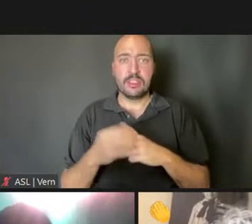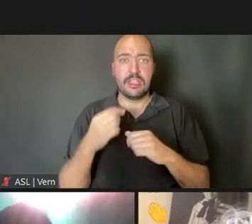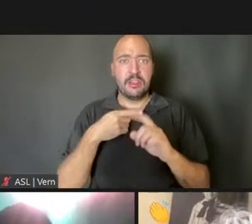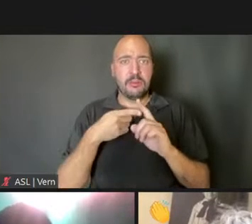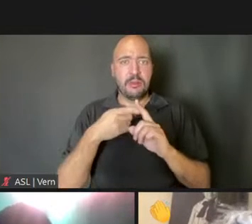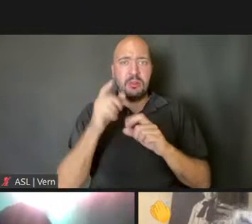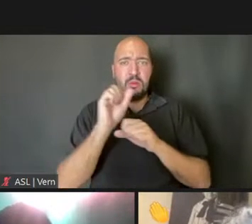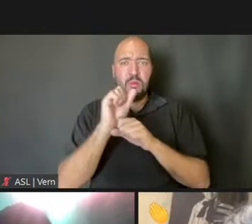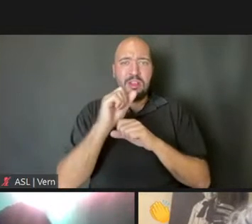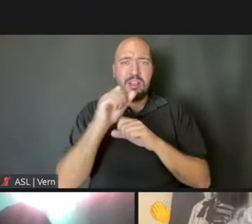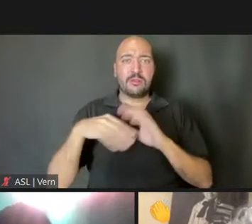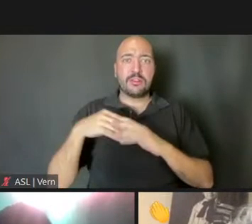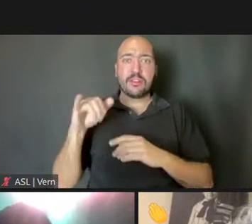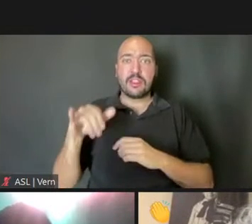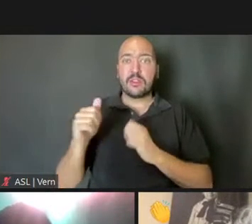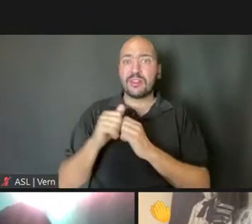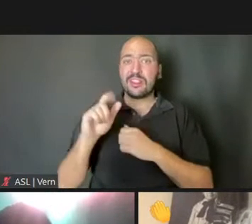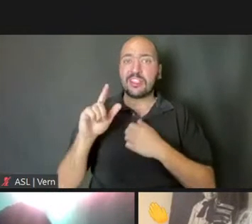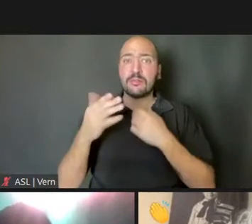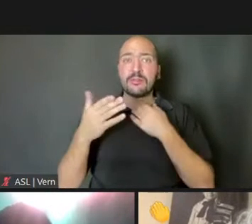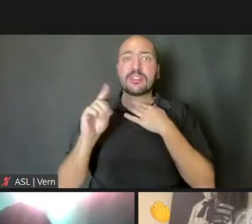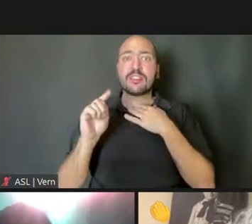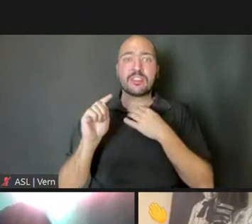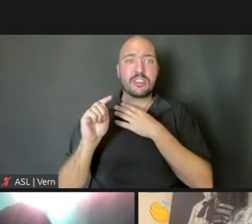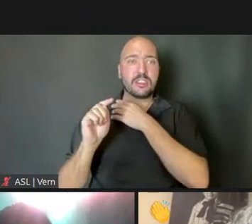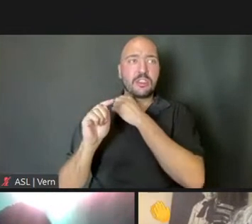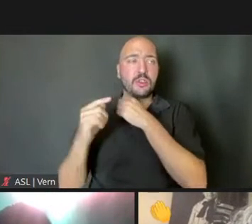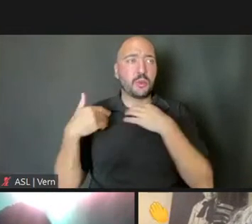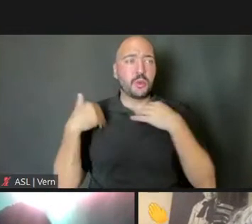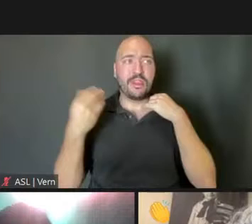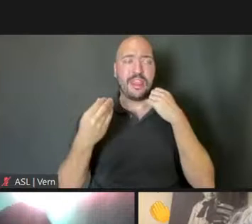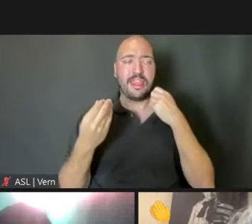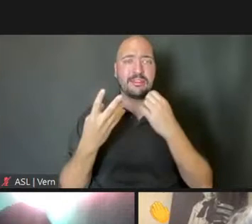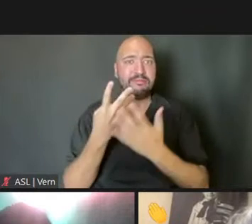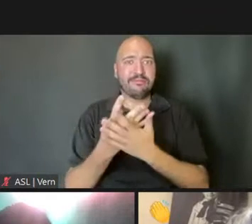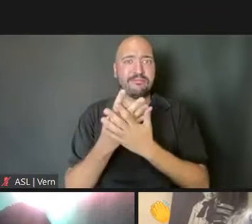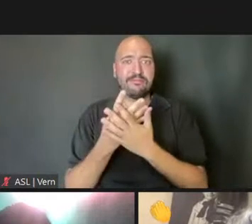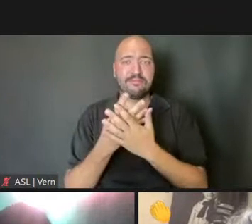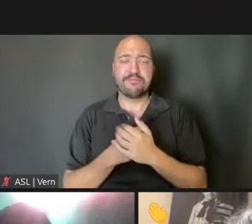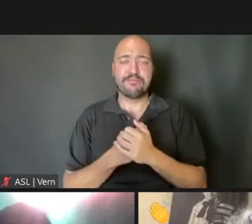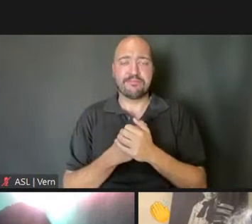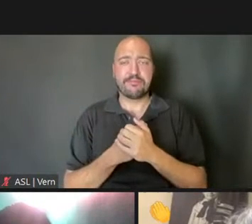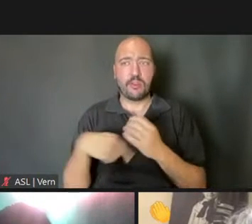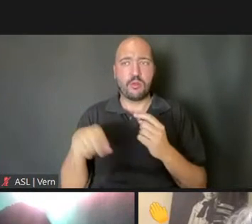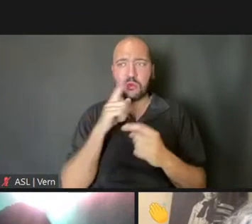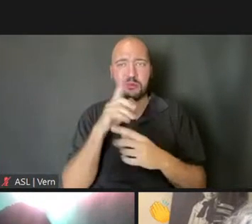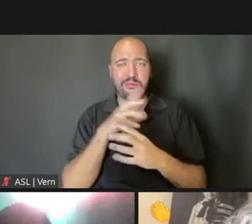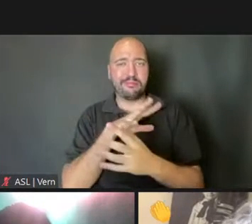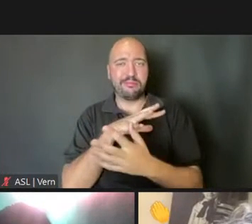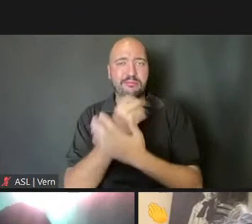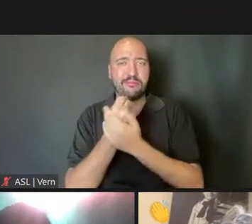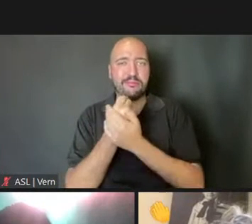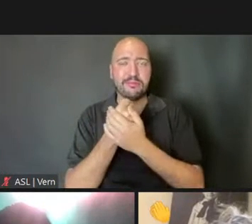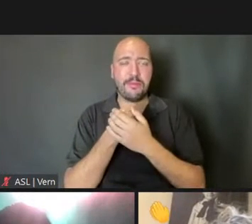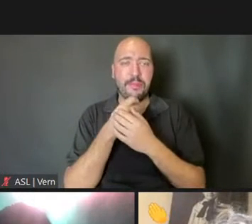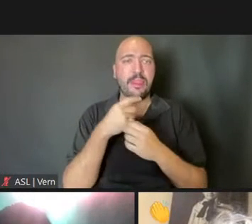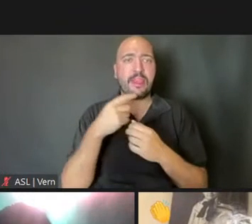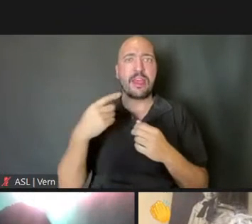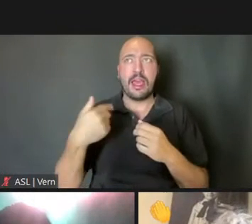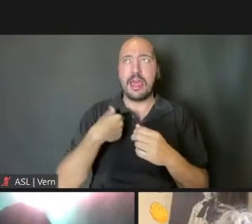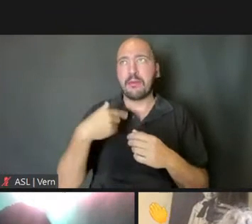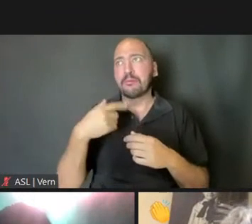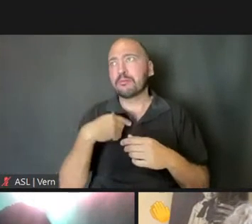work outside of that with LGBT youth and those that are incarcerated. I'm a map maker, a print maker, a zinester,